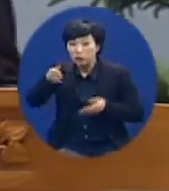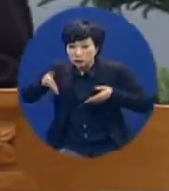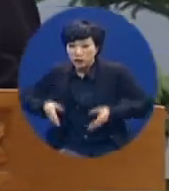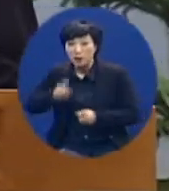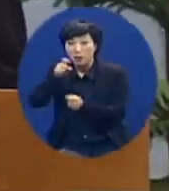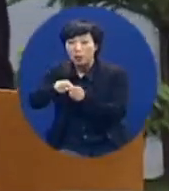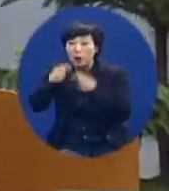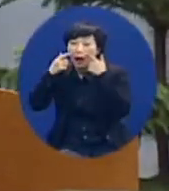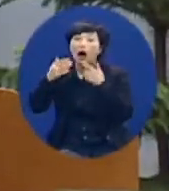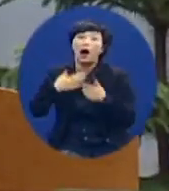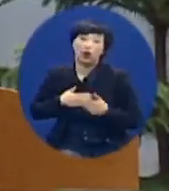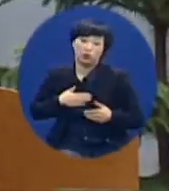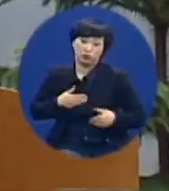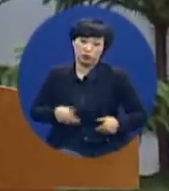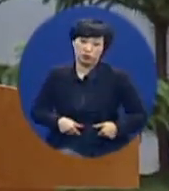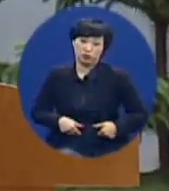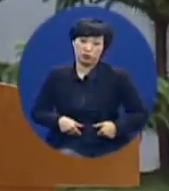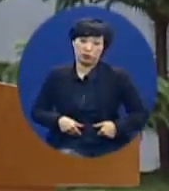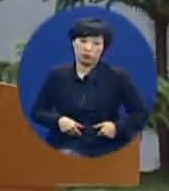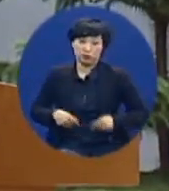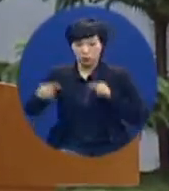understand, please say amen.